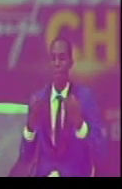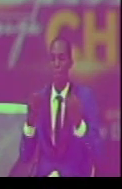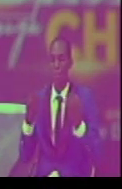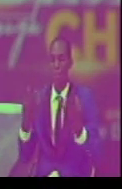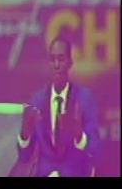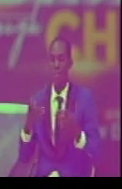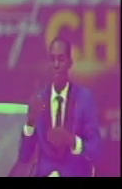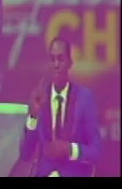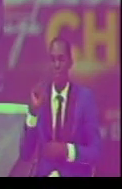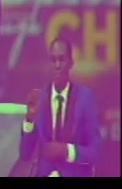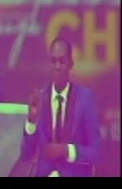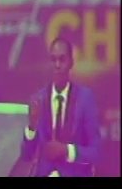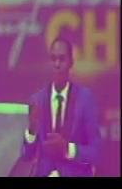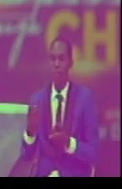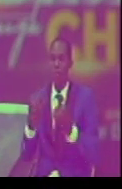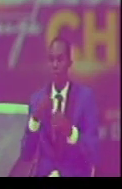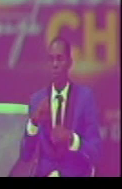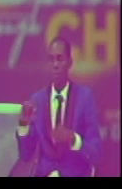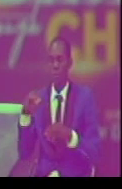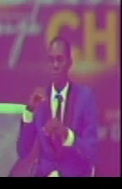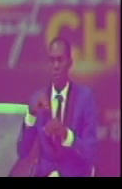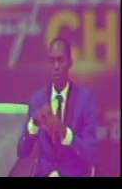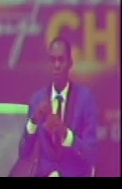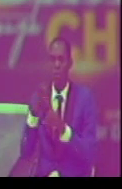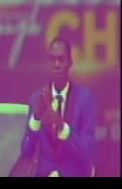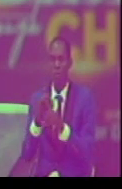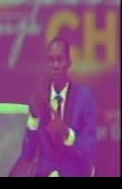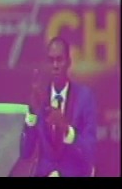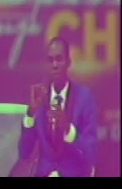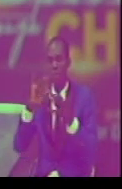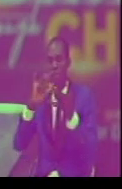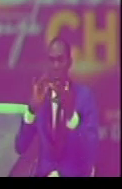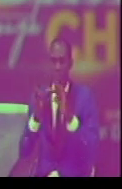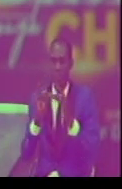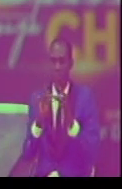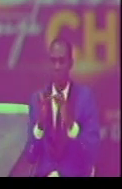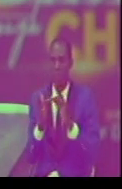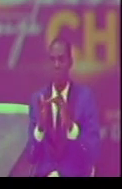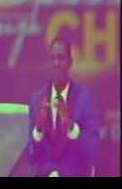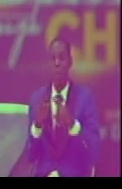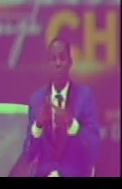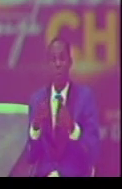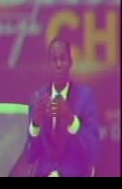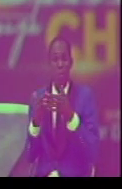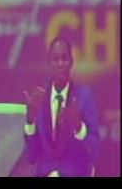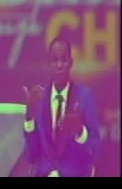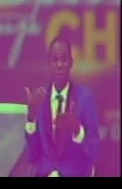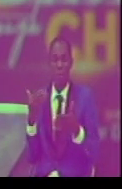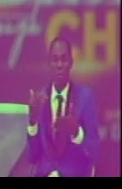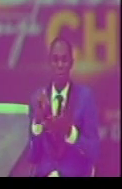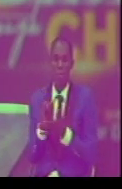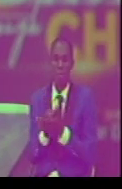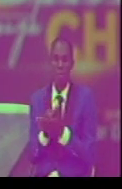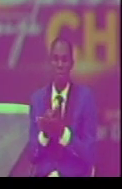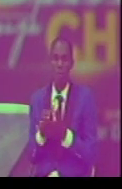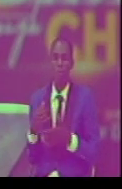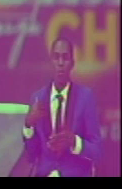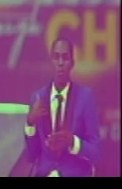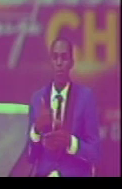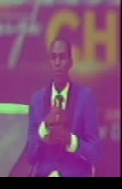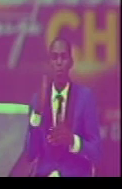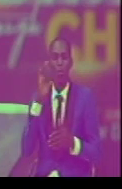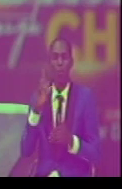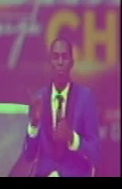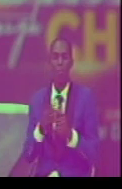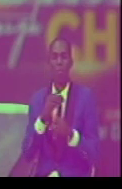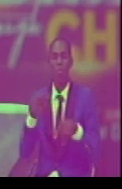we have several testimonies that we have coming in from social media. But before we